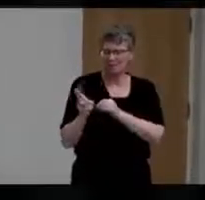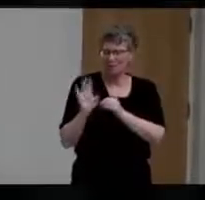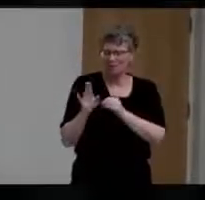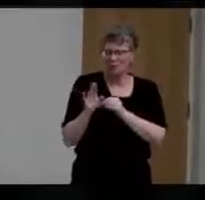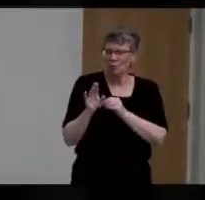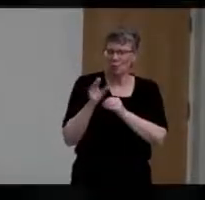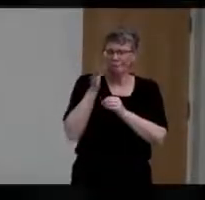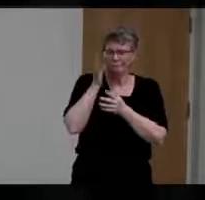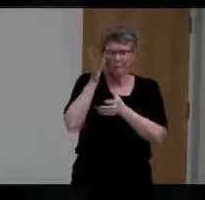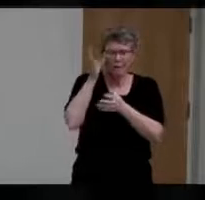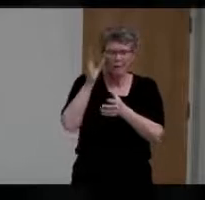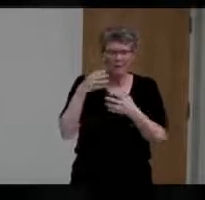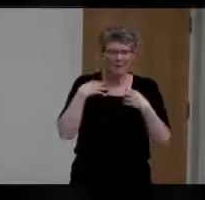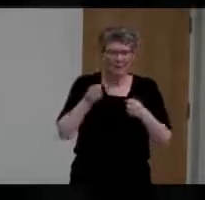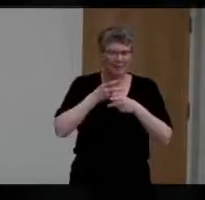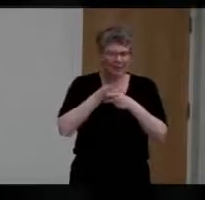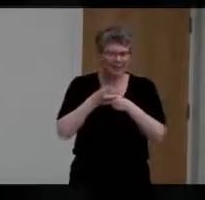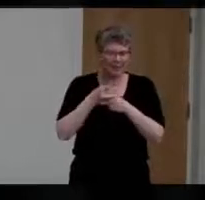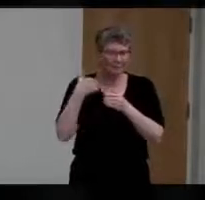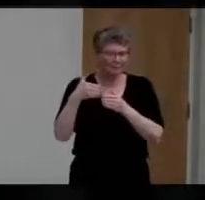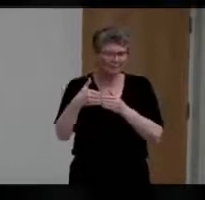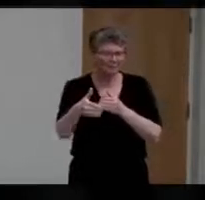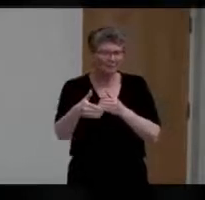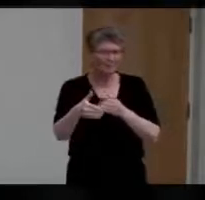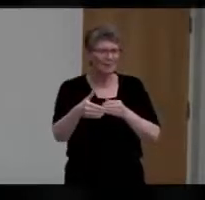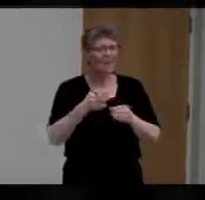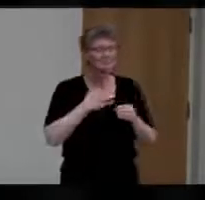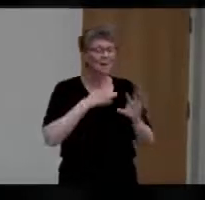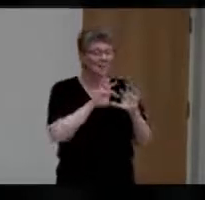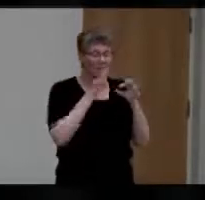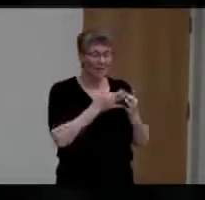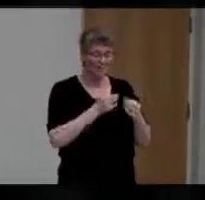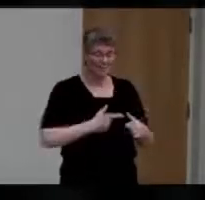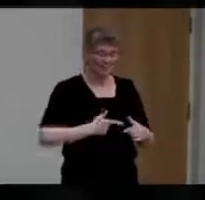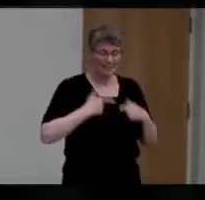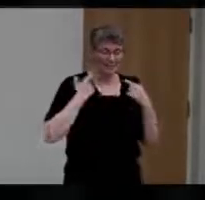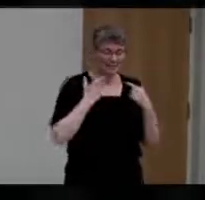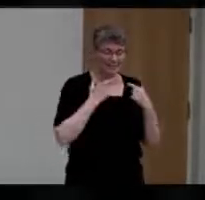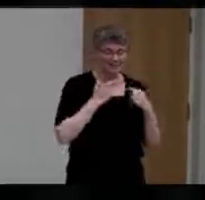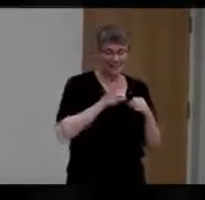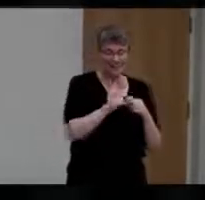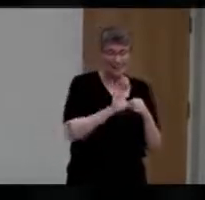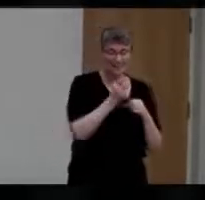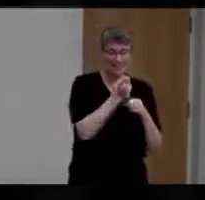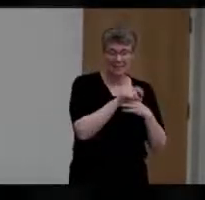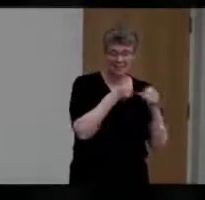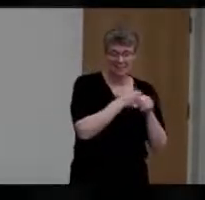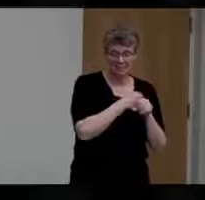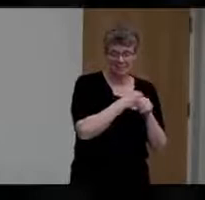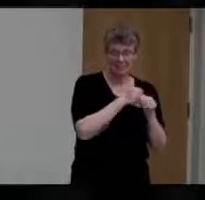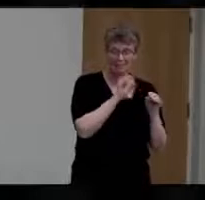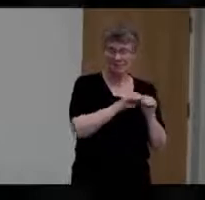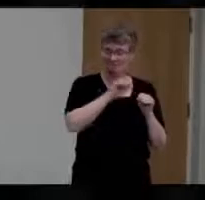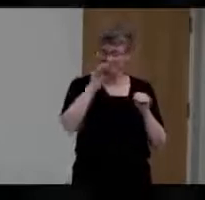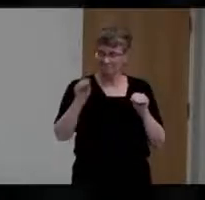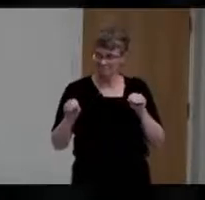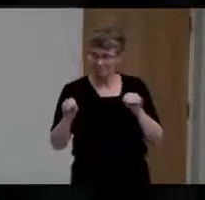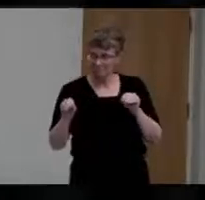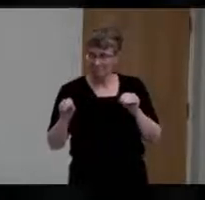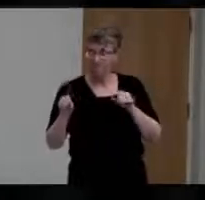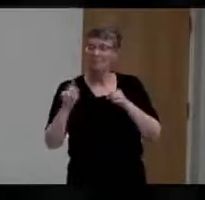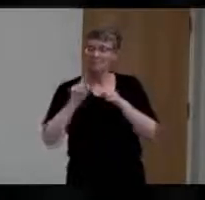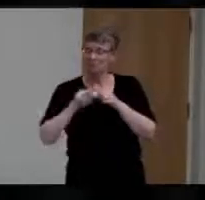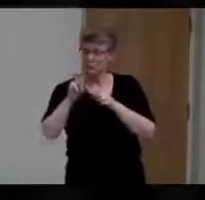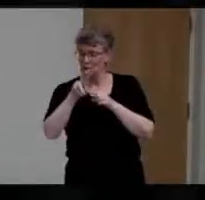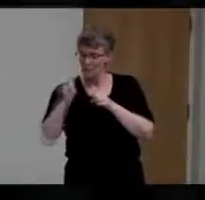fact, my family lived in Calgary for 11 years, went to the US for 11 years and came back. And when I got a GP here in Edmonton, he goes, oh,